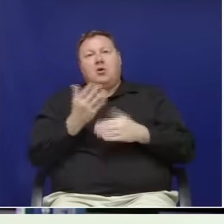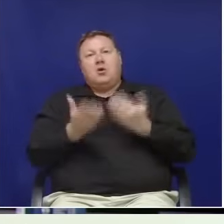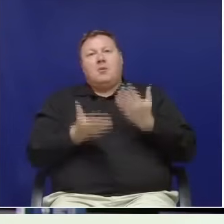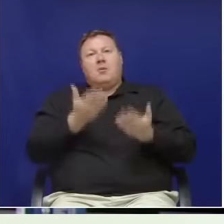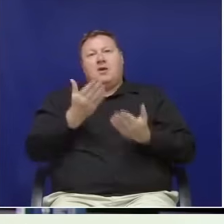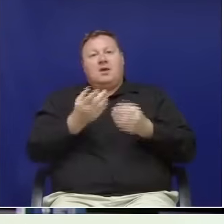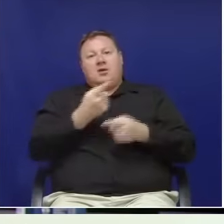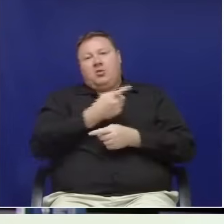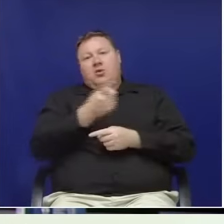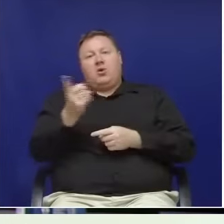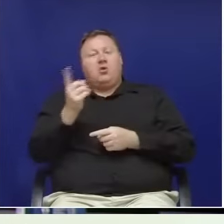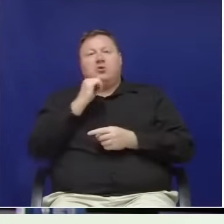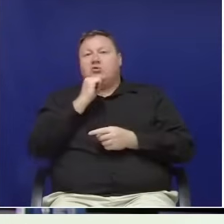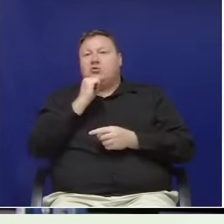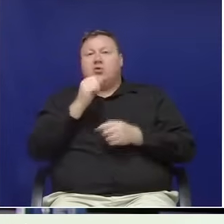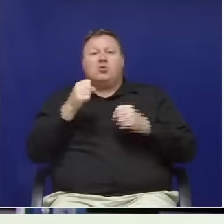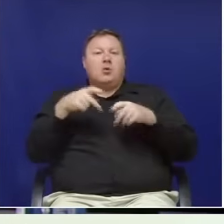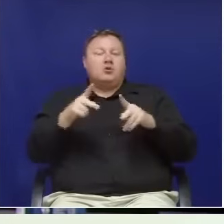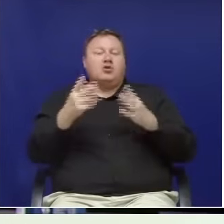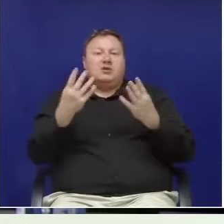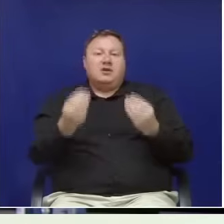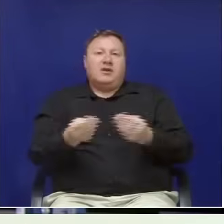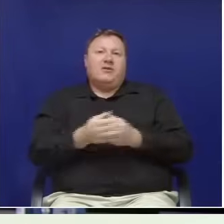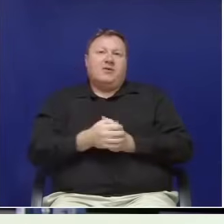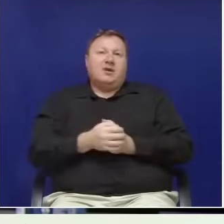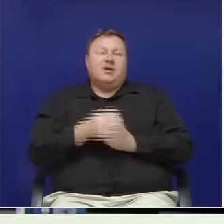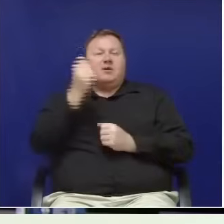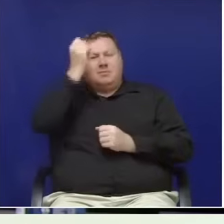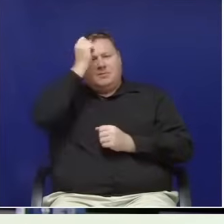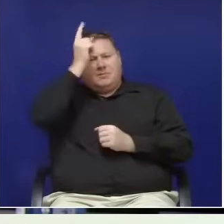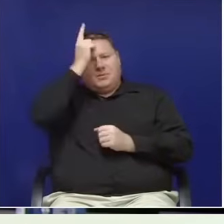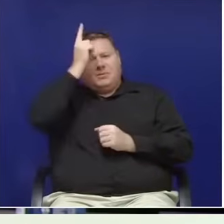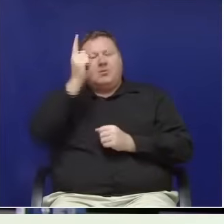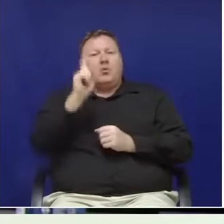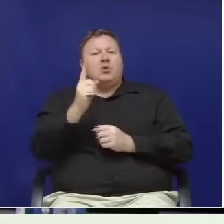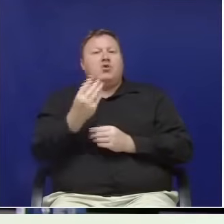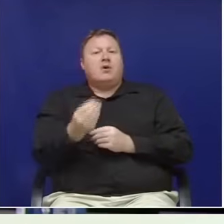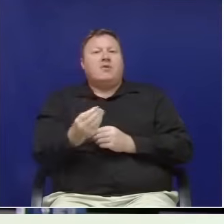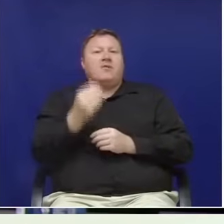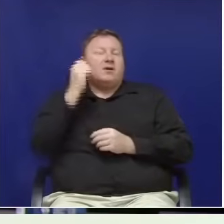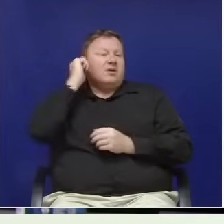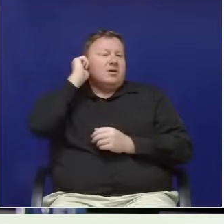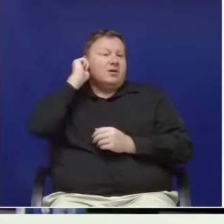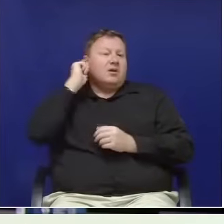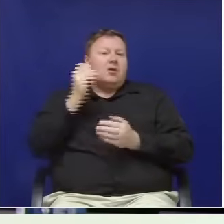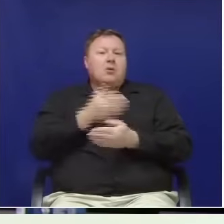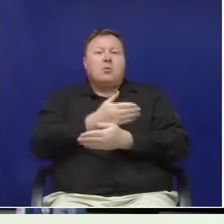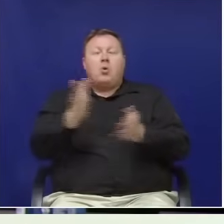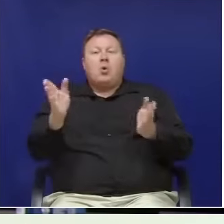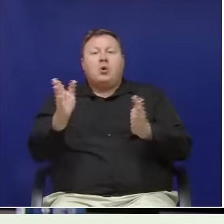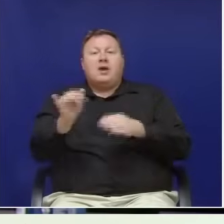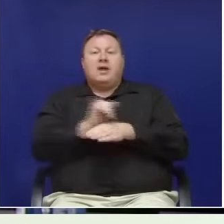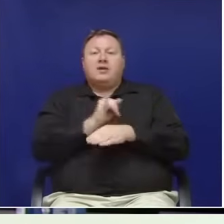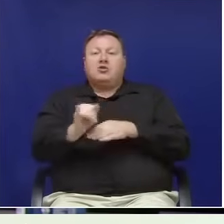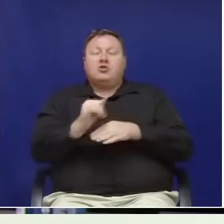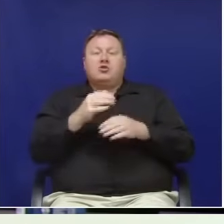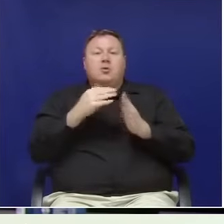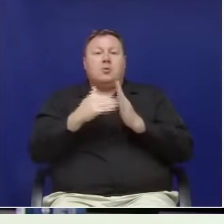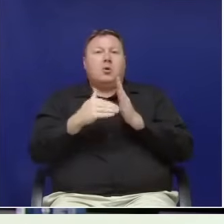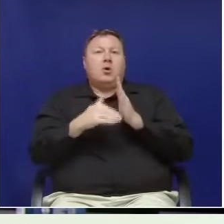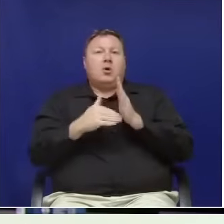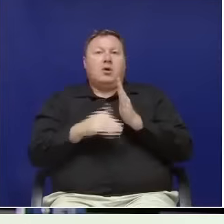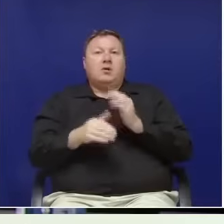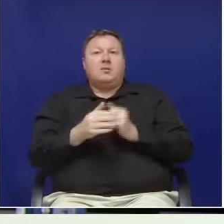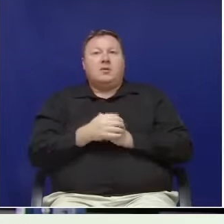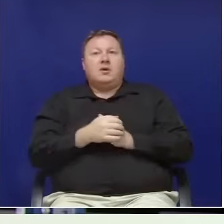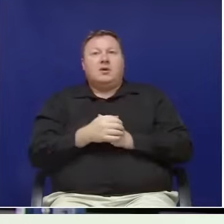this opportunity in terms of absorption. But I understand what you are raising in terms of broader internship program, where you find that, for example, because